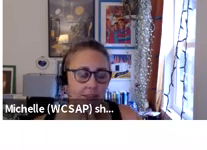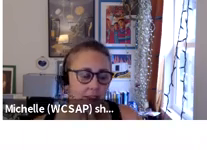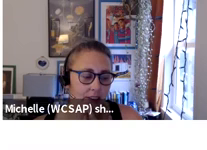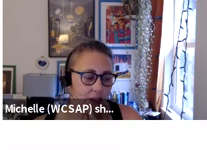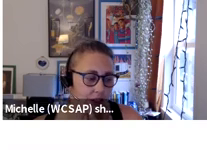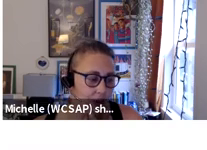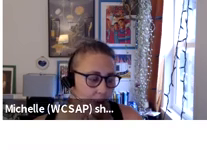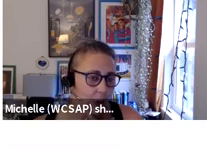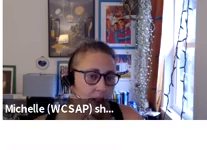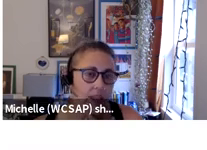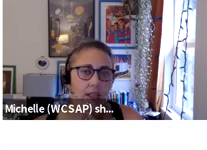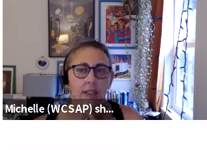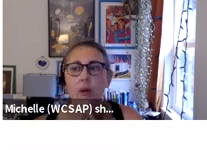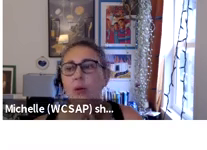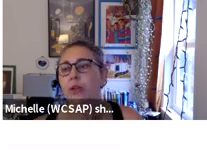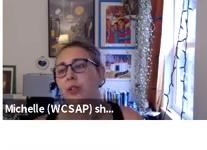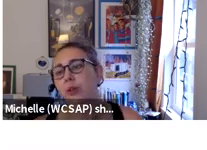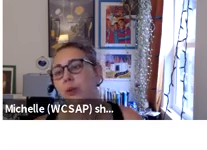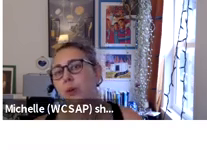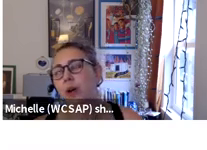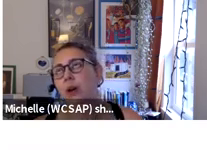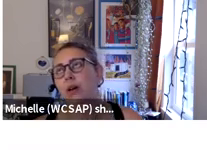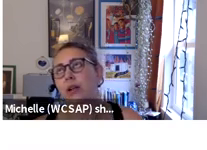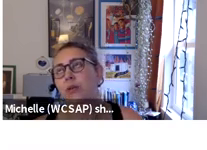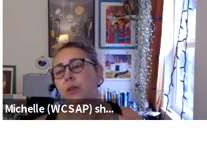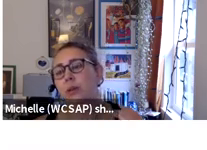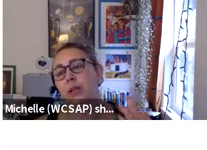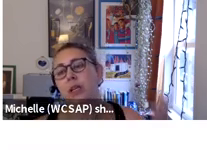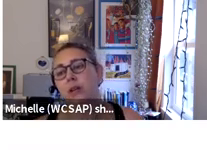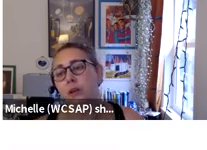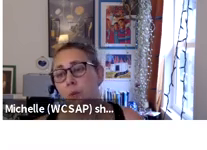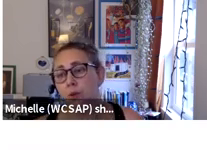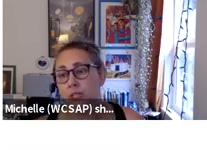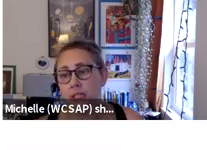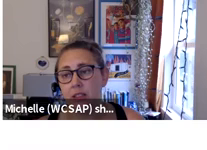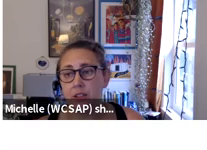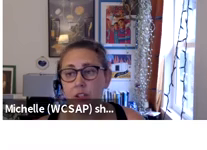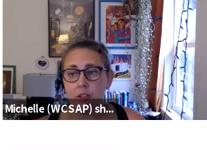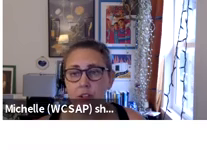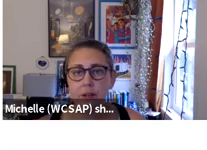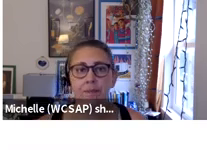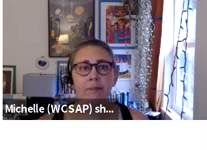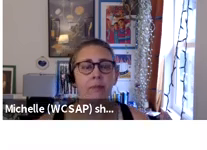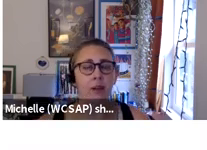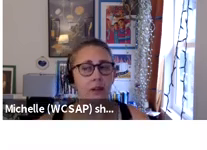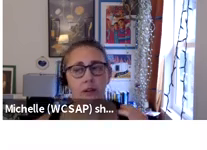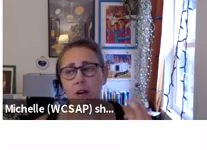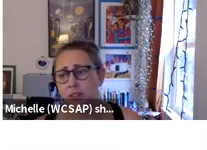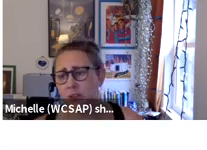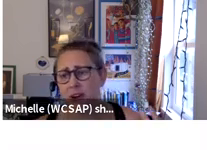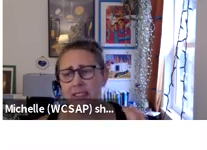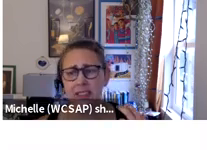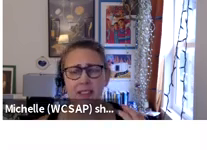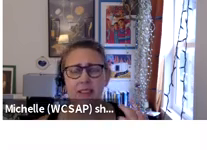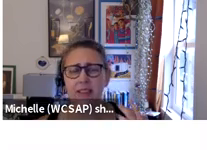And you know, one of the things that we would do is when somebody, you know, moved into the shelter, you know, they're